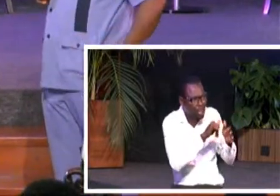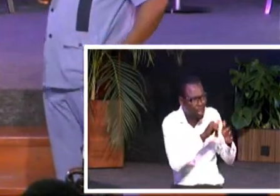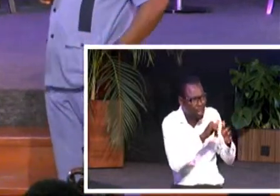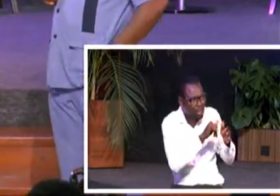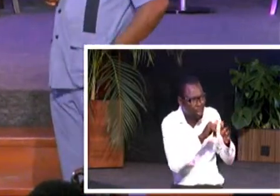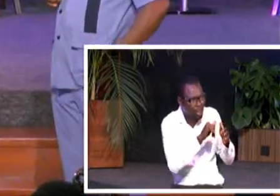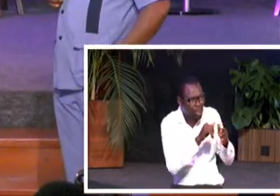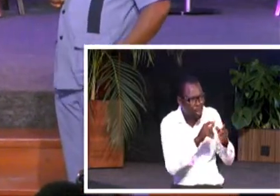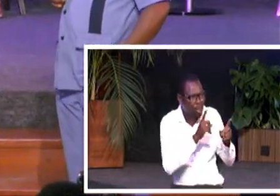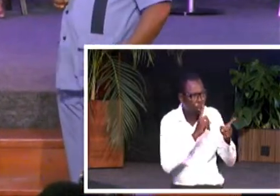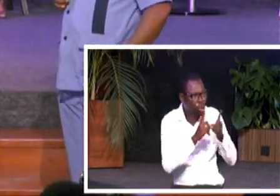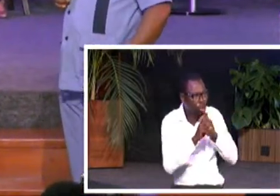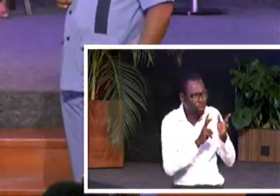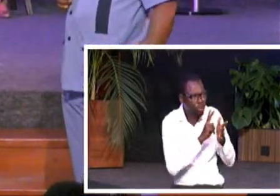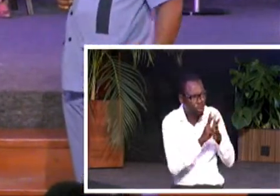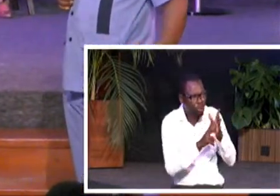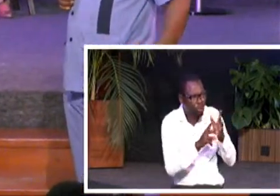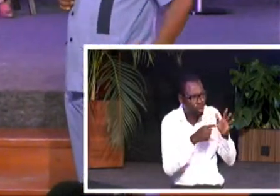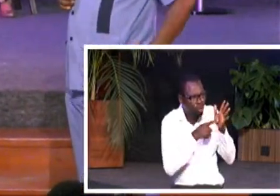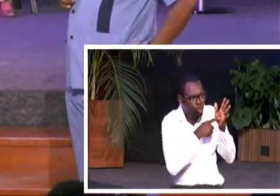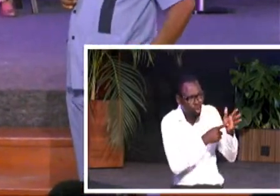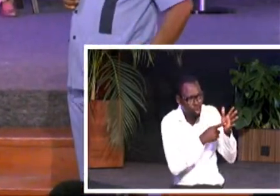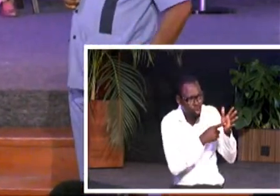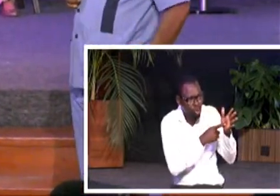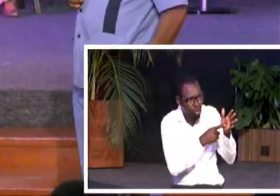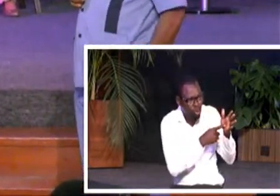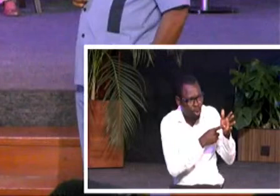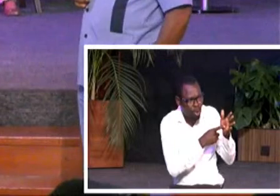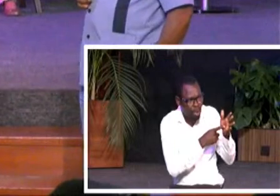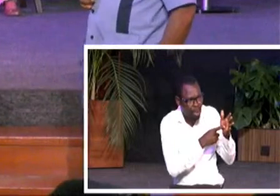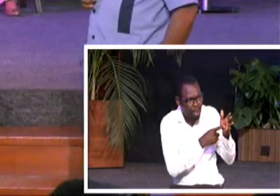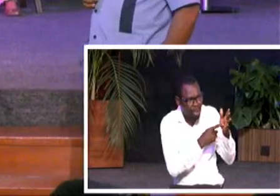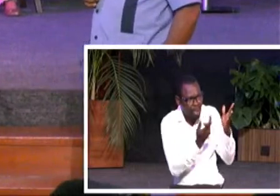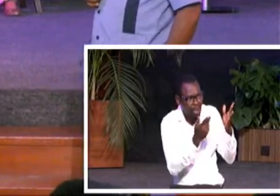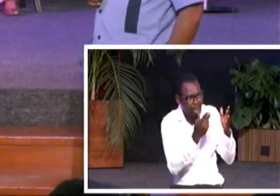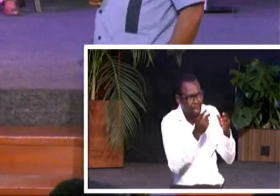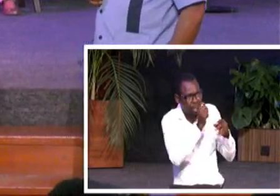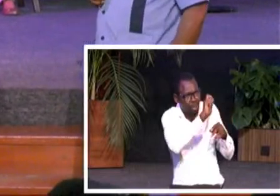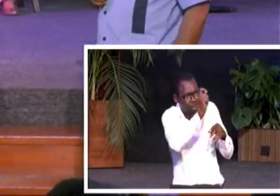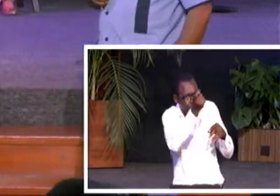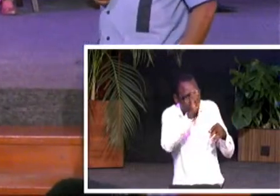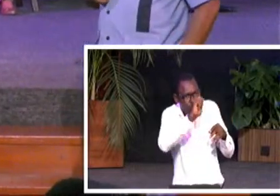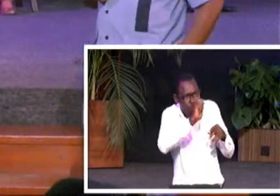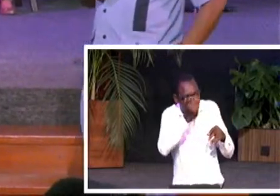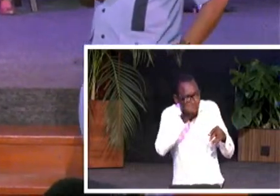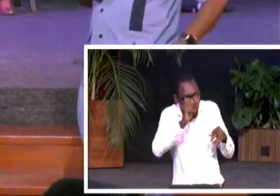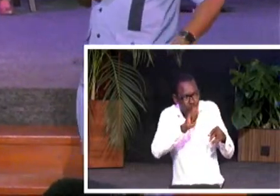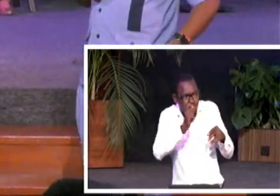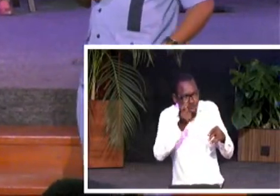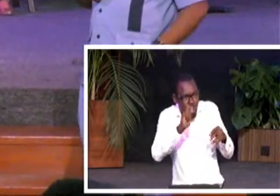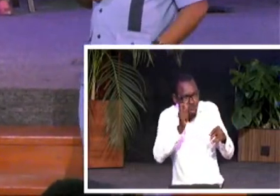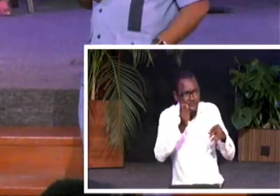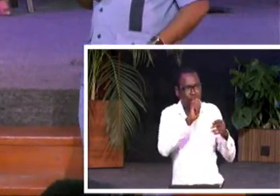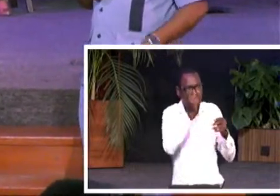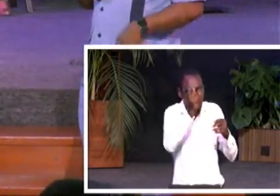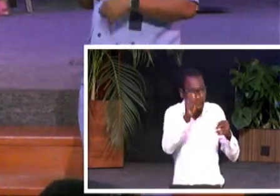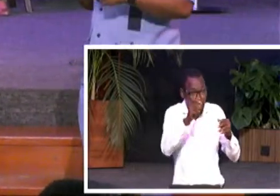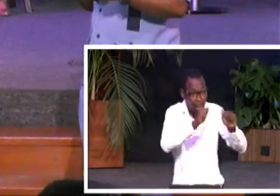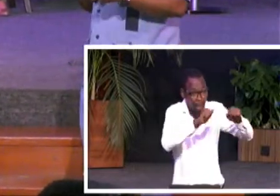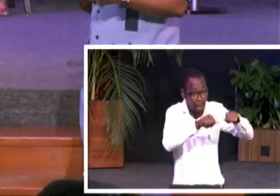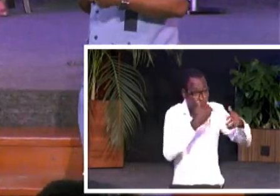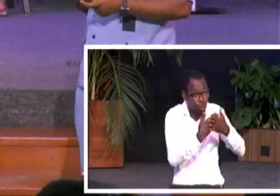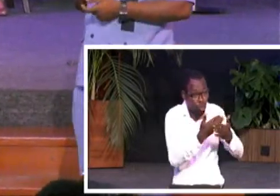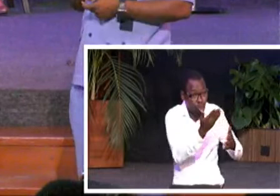what about the videos that when you show, the text comes under it? Clifford, does it work for you? Yes,